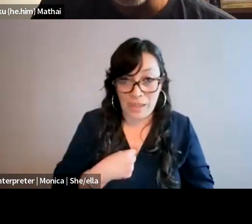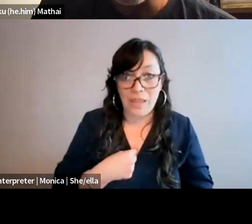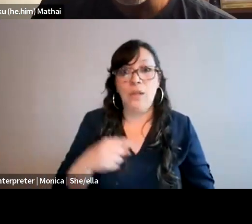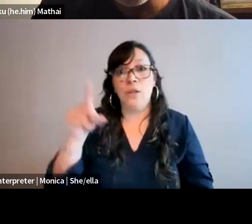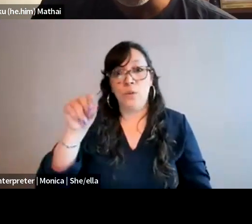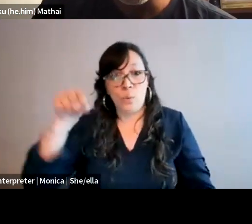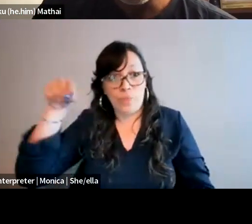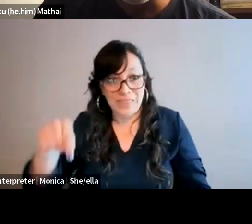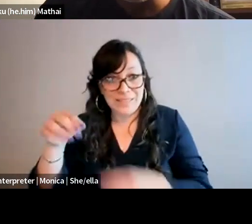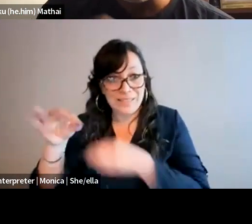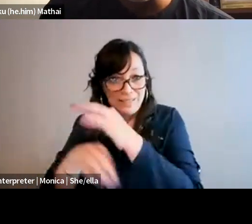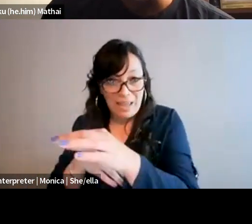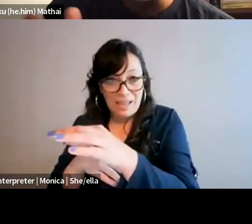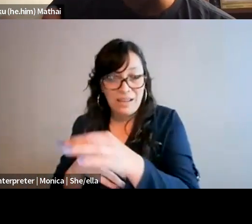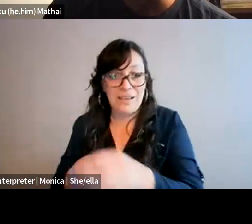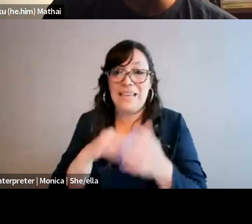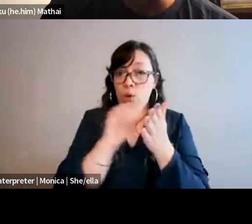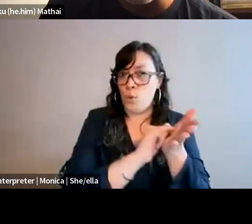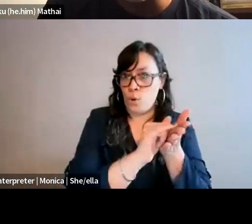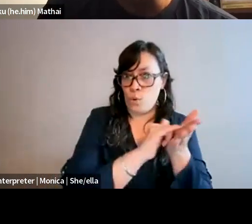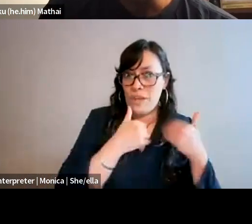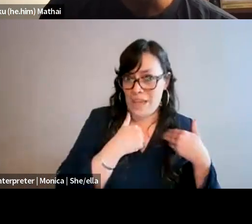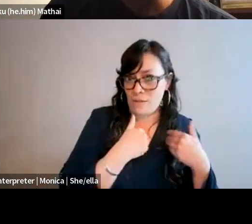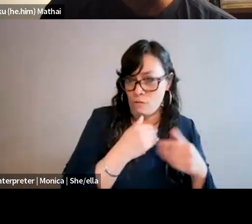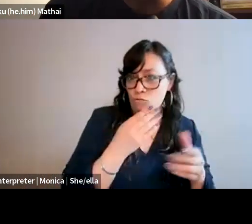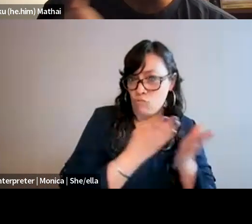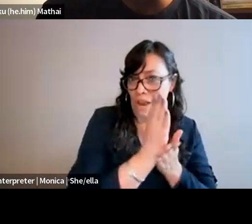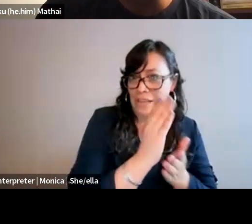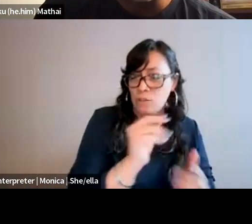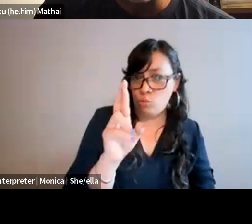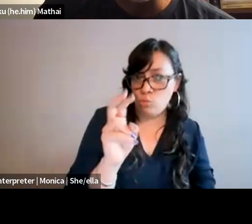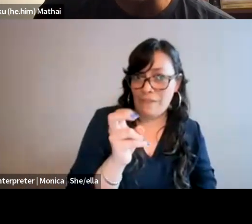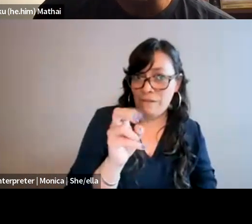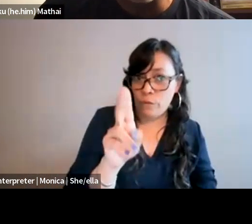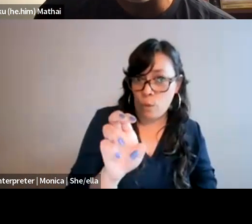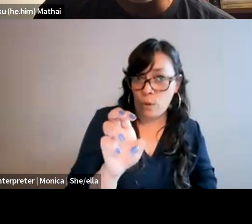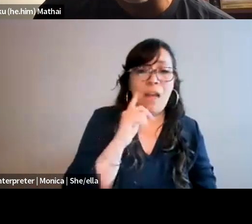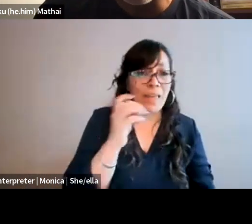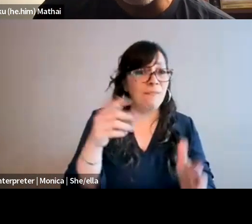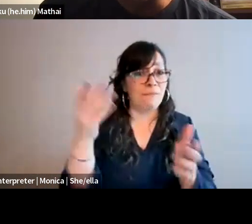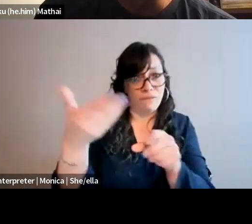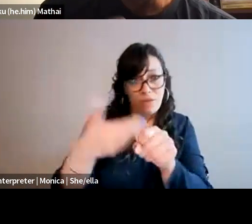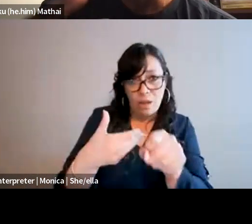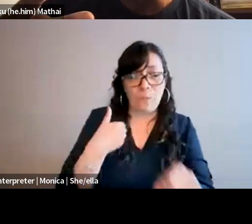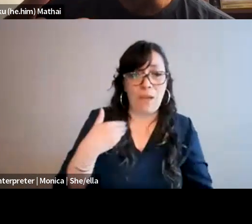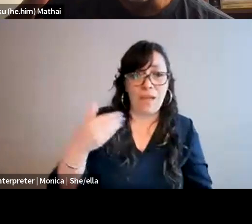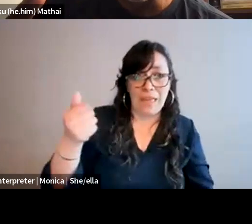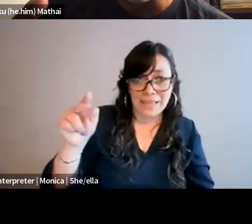instead. You know, now in New York, we have a right to revoke. So I can fire my agent if they don't do what I